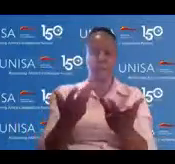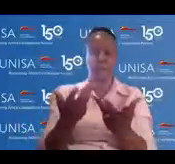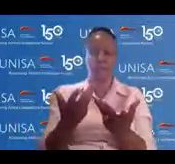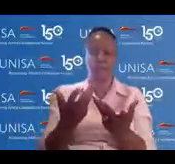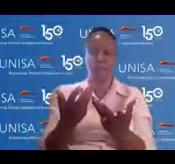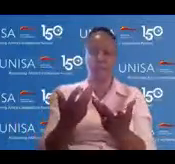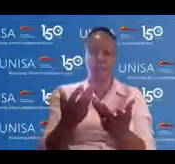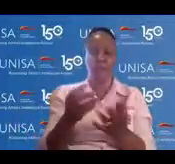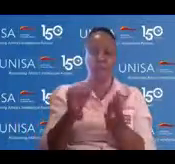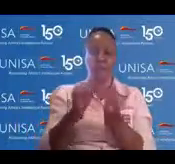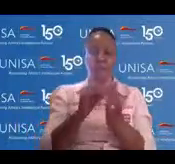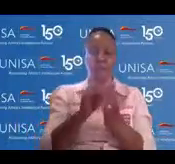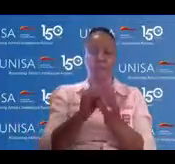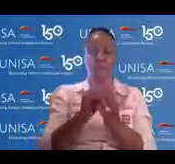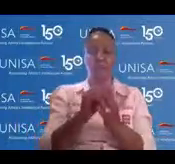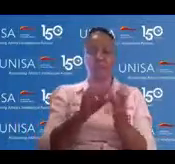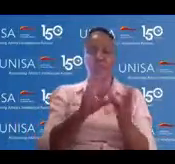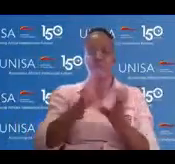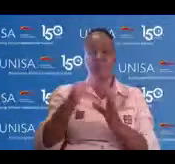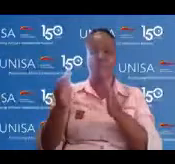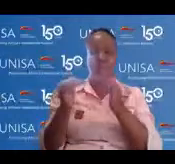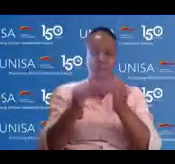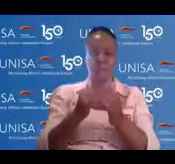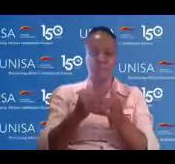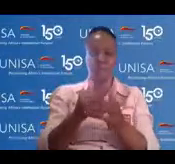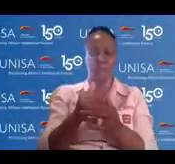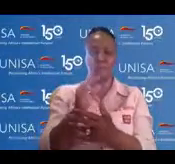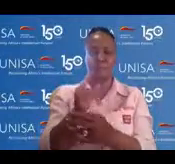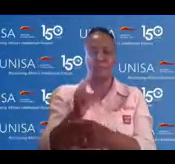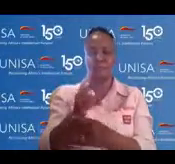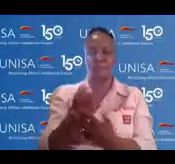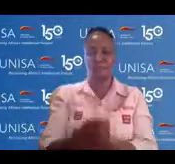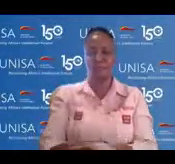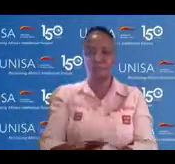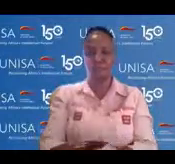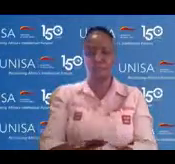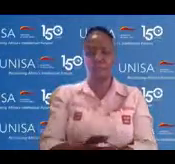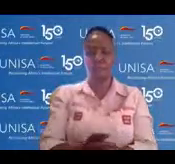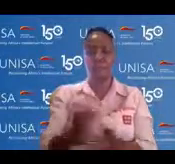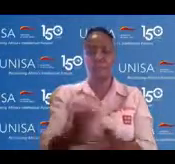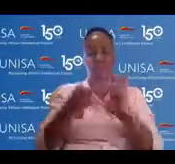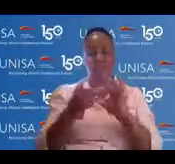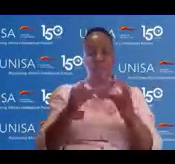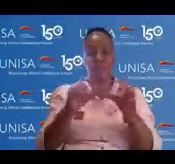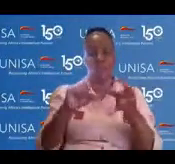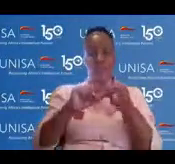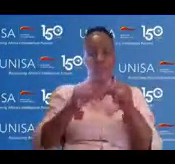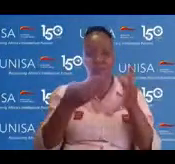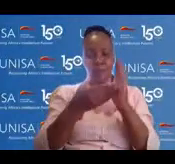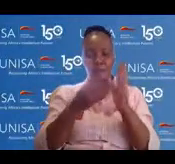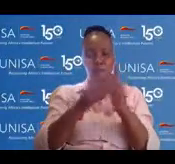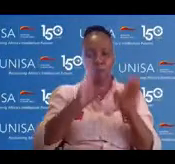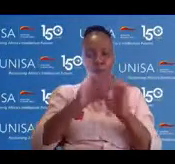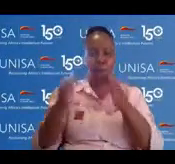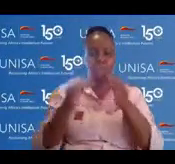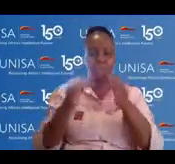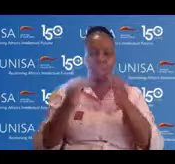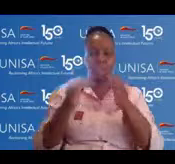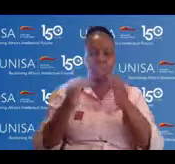chat myself. I'm multitasking here. There is the link in the chat. And if we go through to